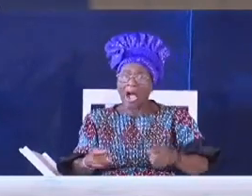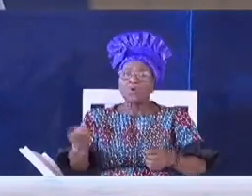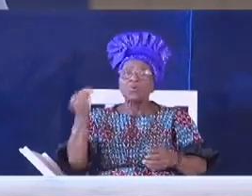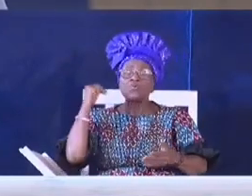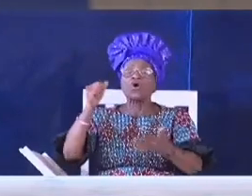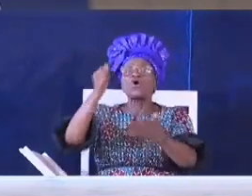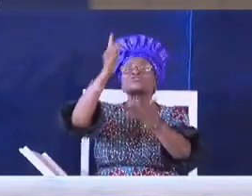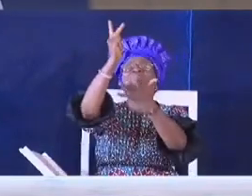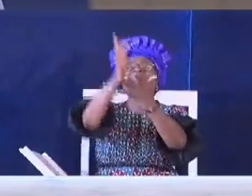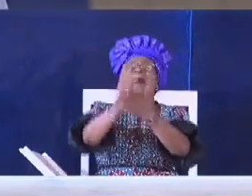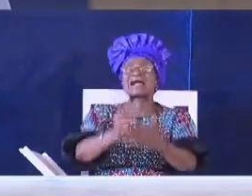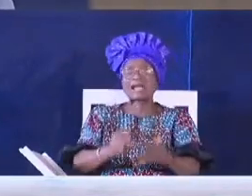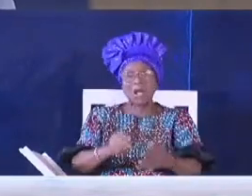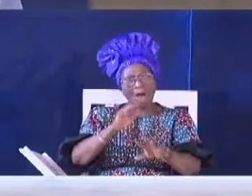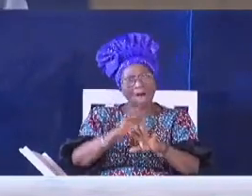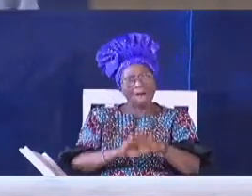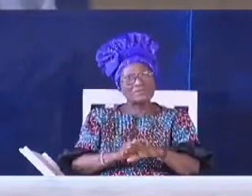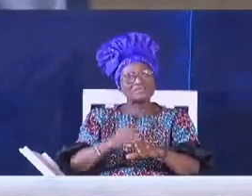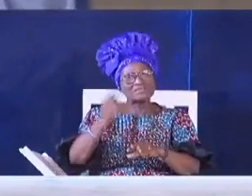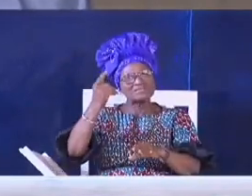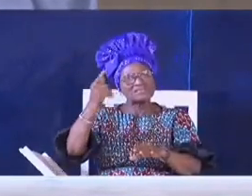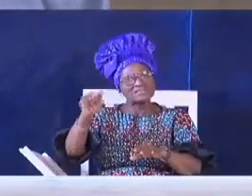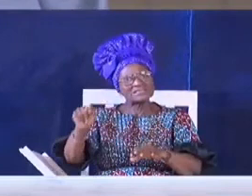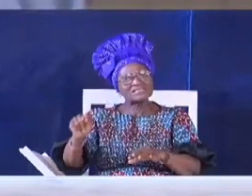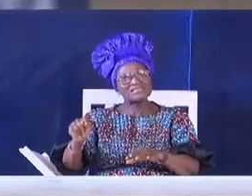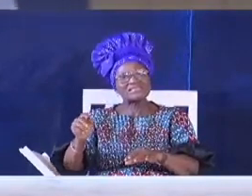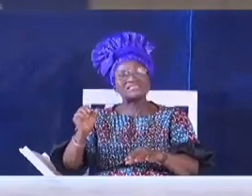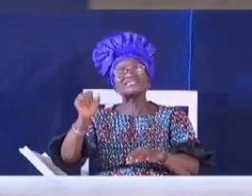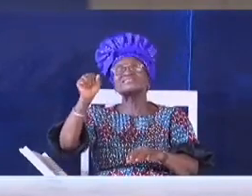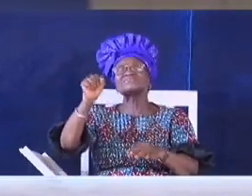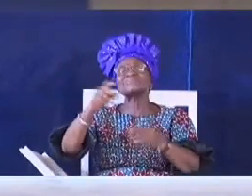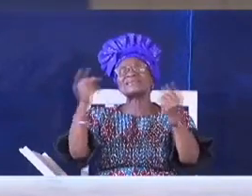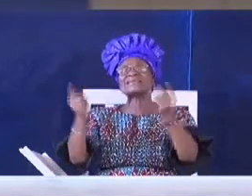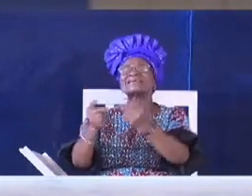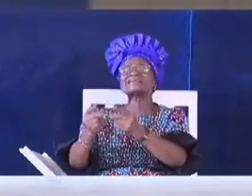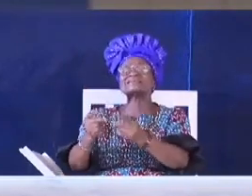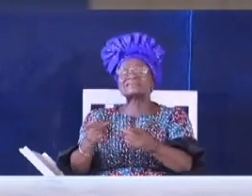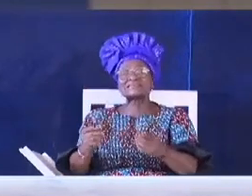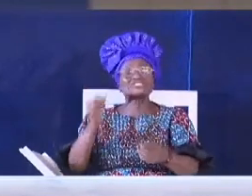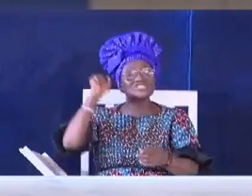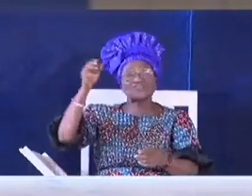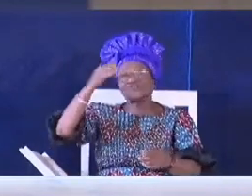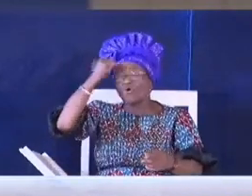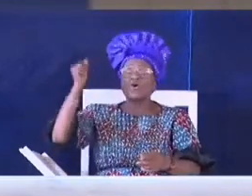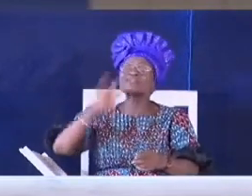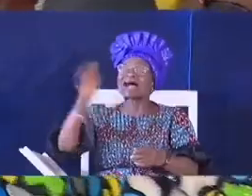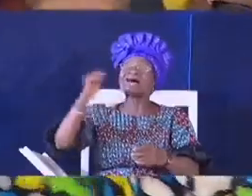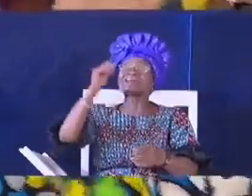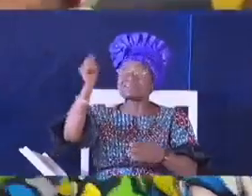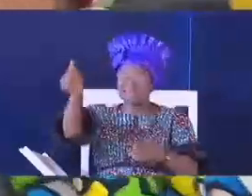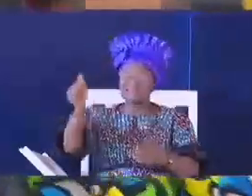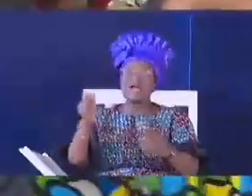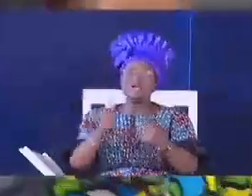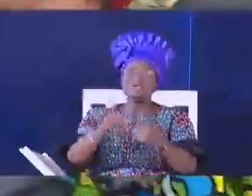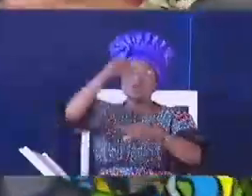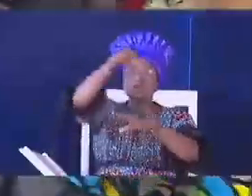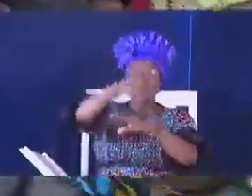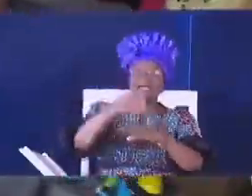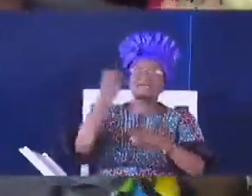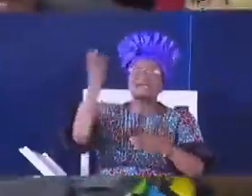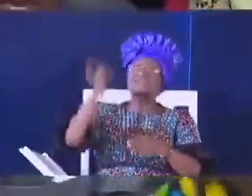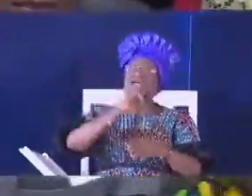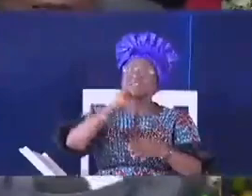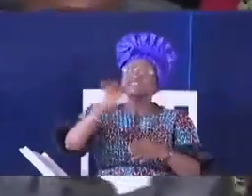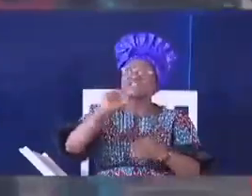big, she forgot herself. Tonight, there's a miracle coming the way of somebody.